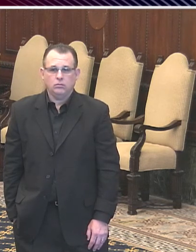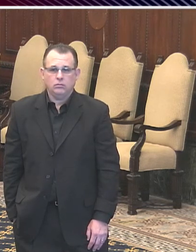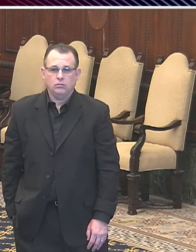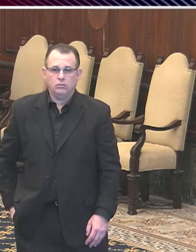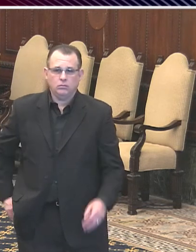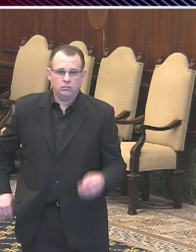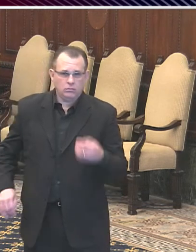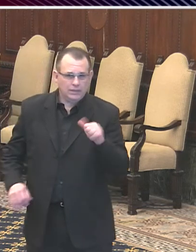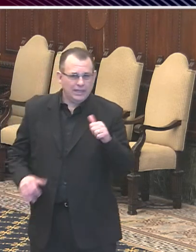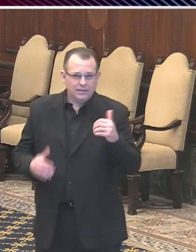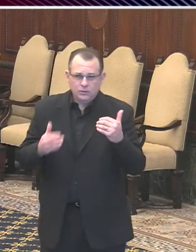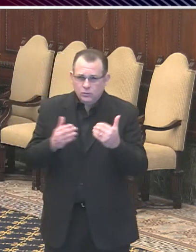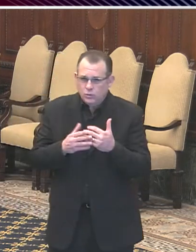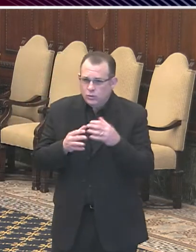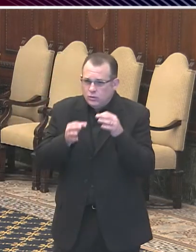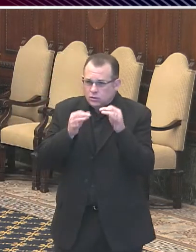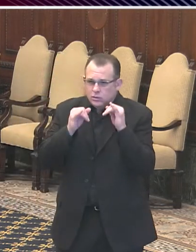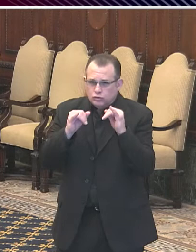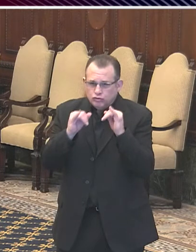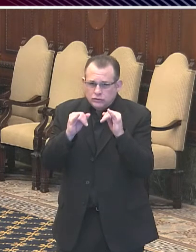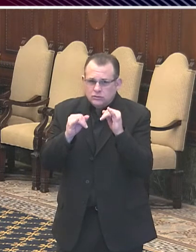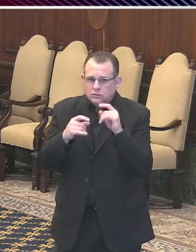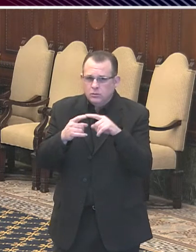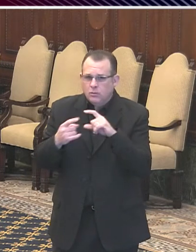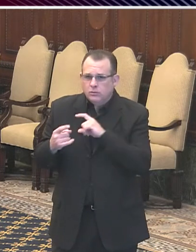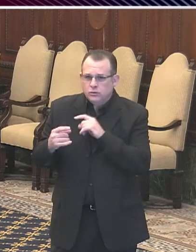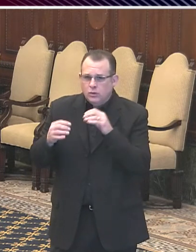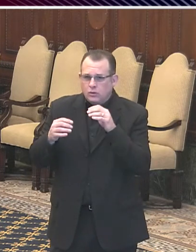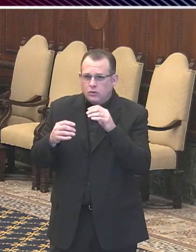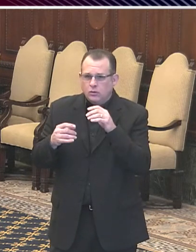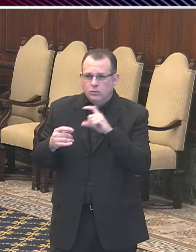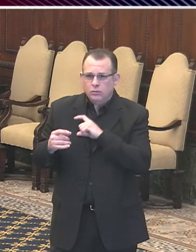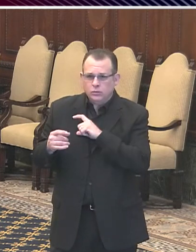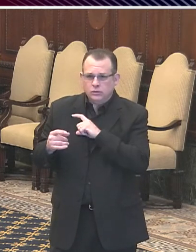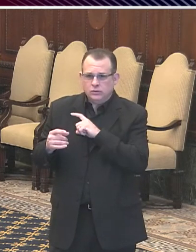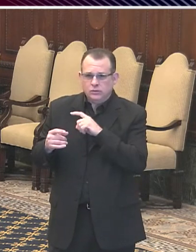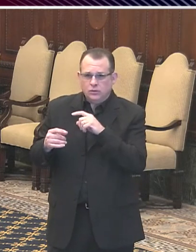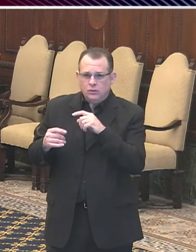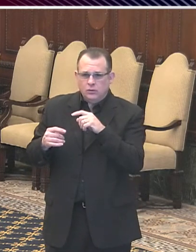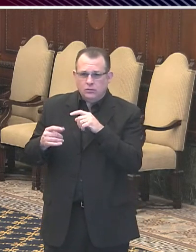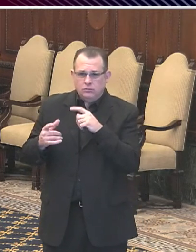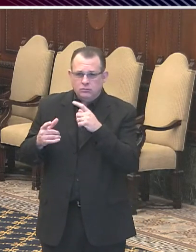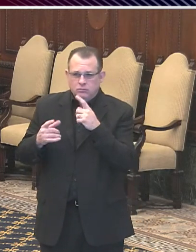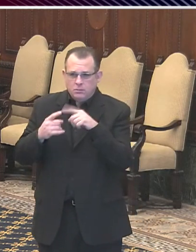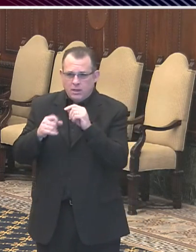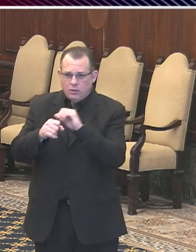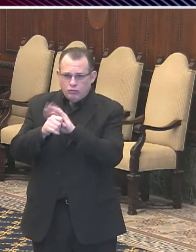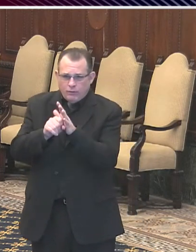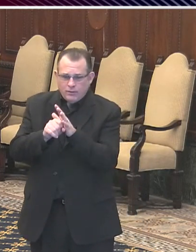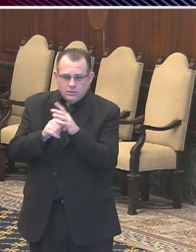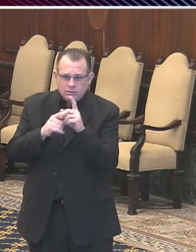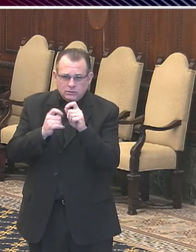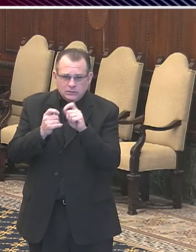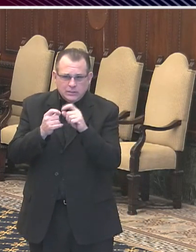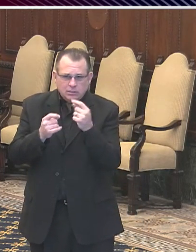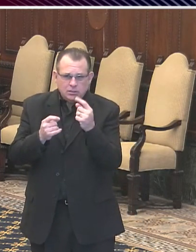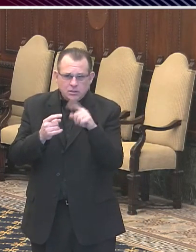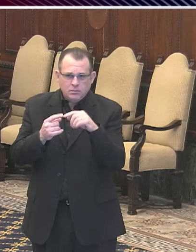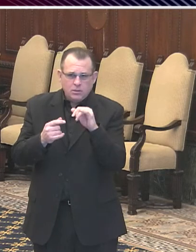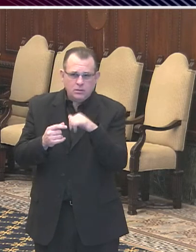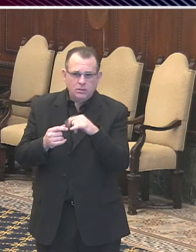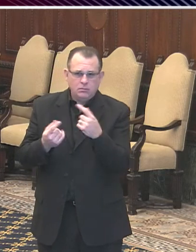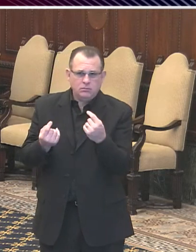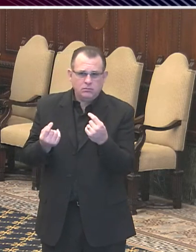police officers in regards to COVID-19? And if so, what are the details? He's heard that there's some chiefs of police that have been given